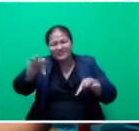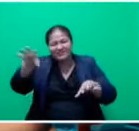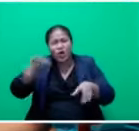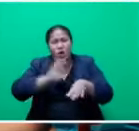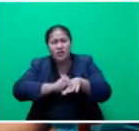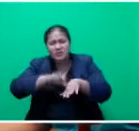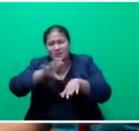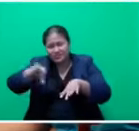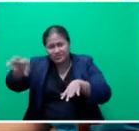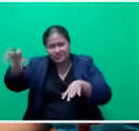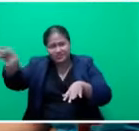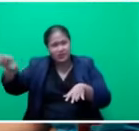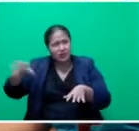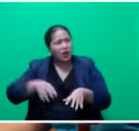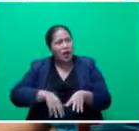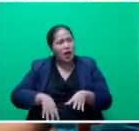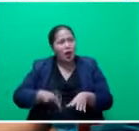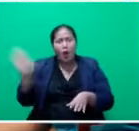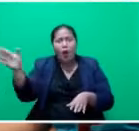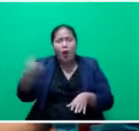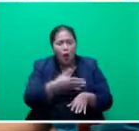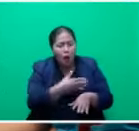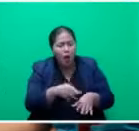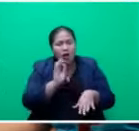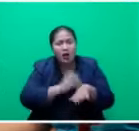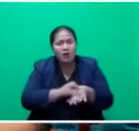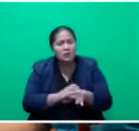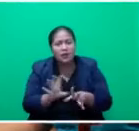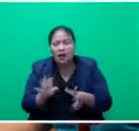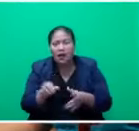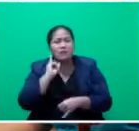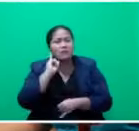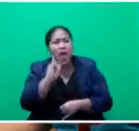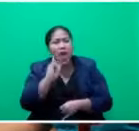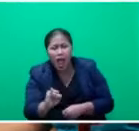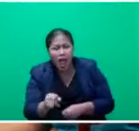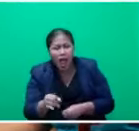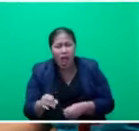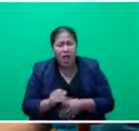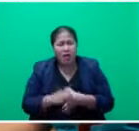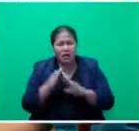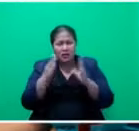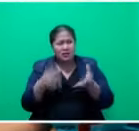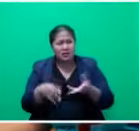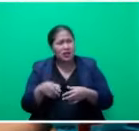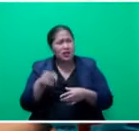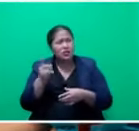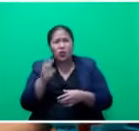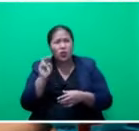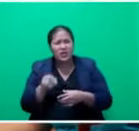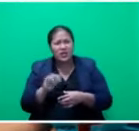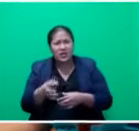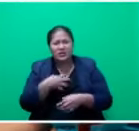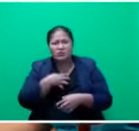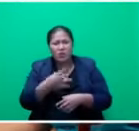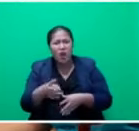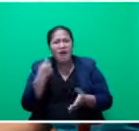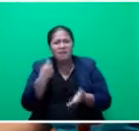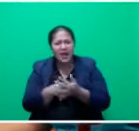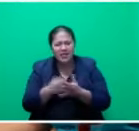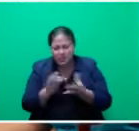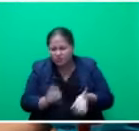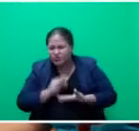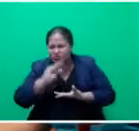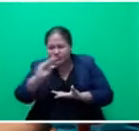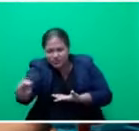Center. These health centers are in a dilapidated condition. It doesn't require a lot of imagination and money to deal with that, Mr. Speaker. That's